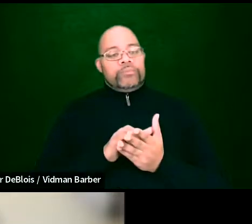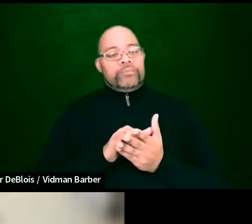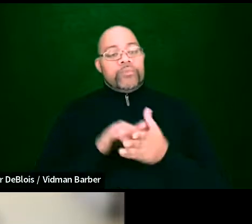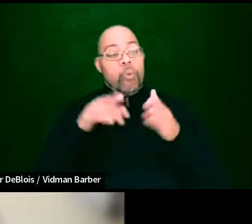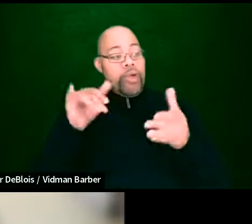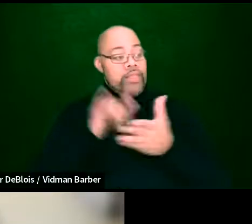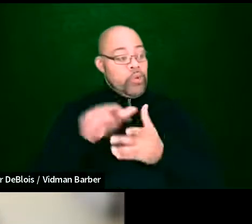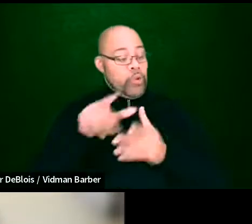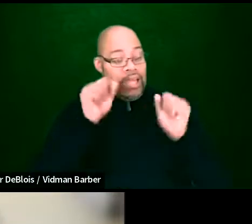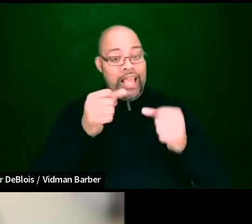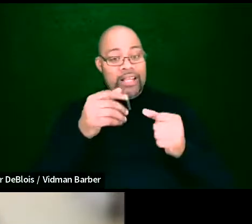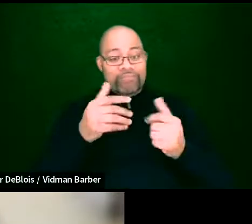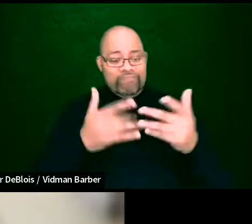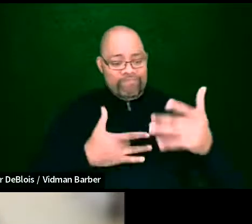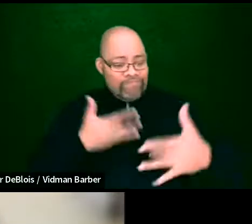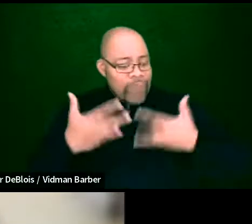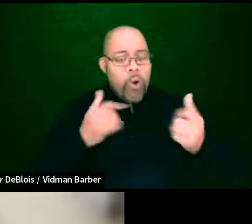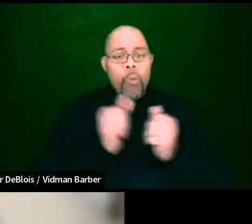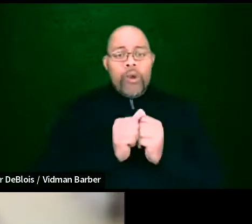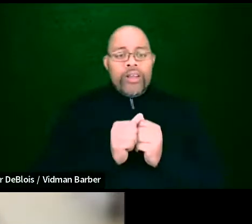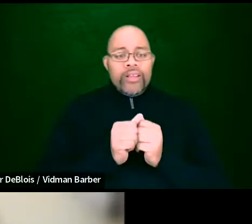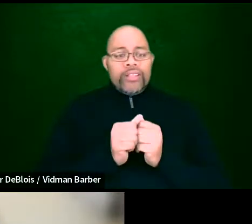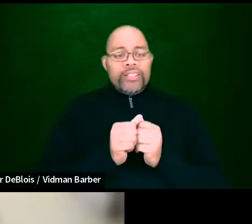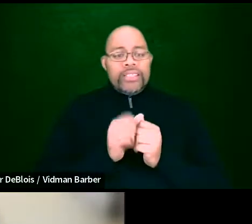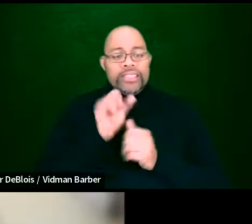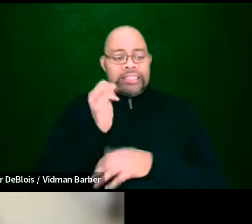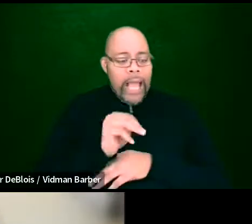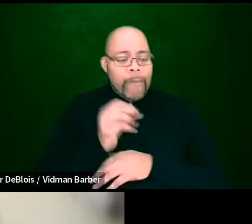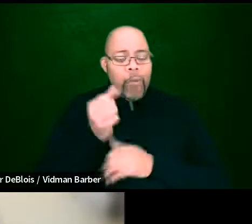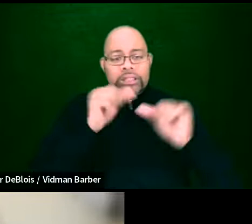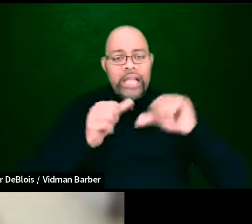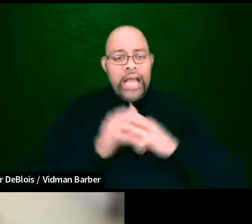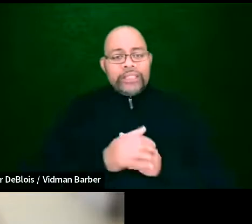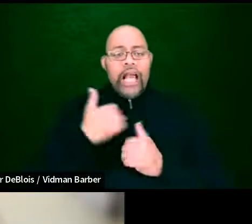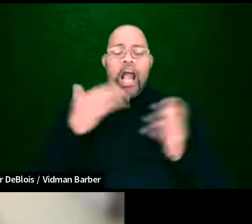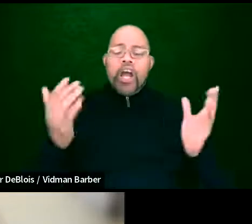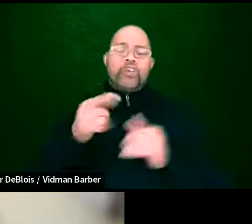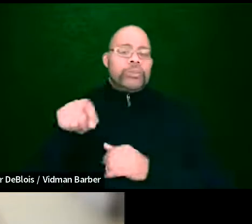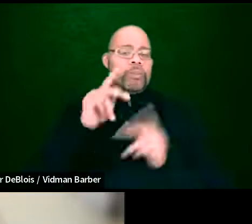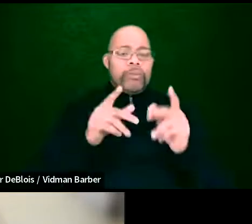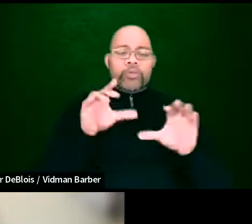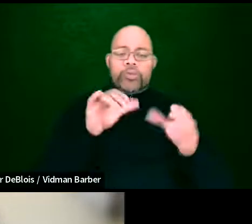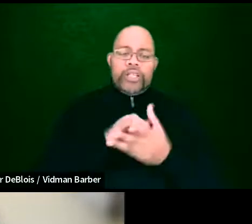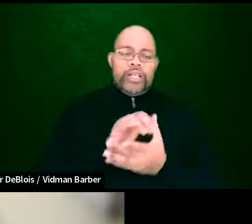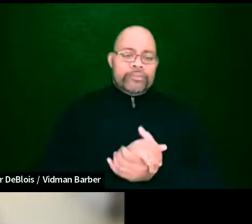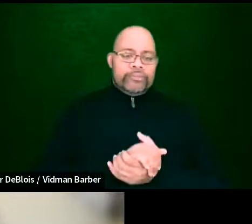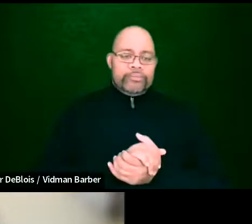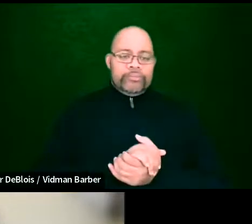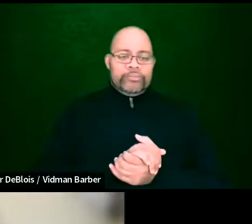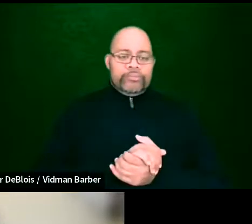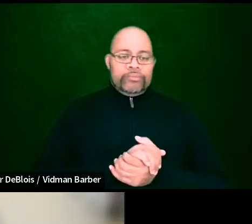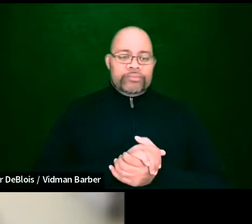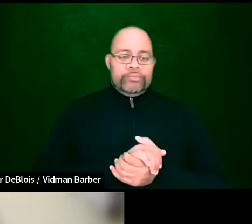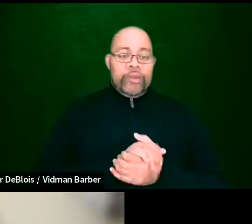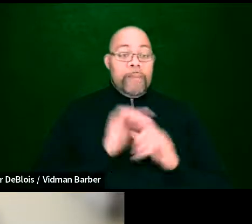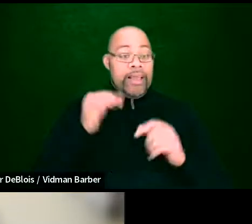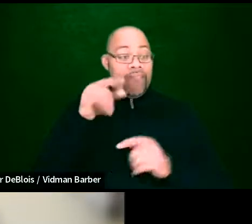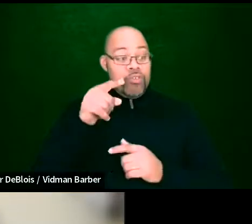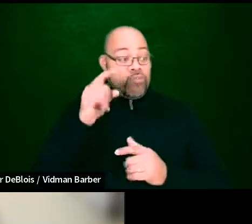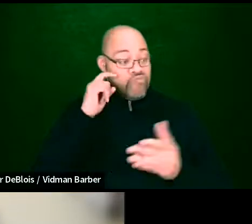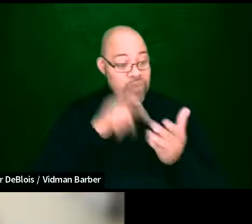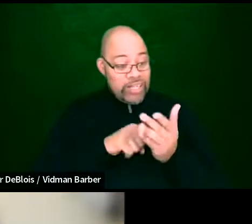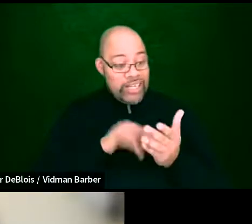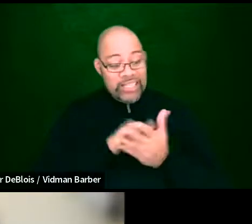in which you can get reinvigorated with STEM or science, I encourage people to do that. But if you recognize